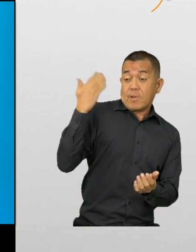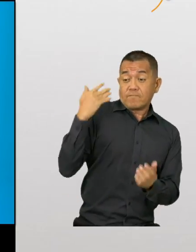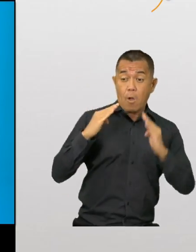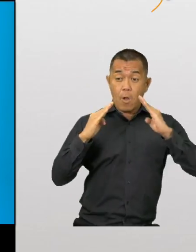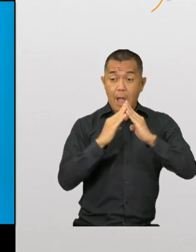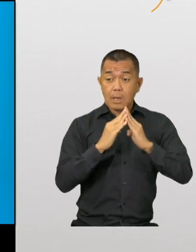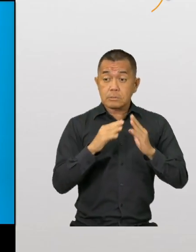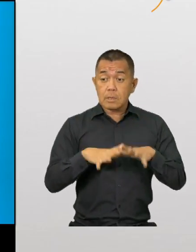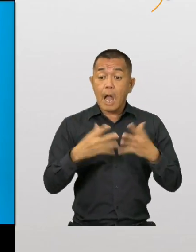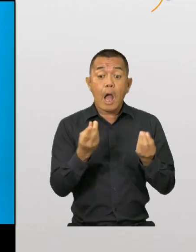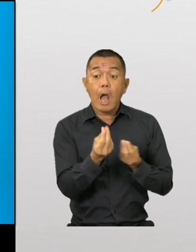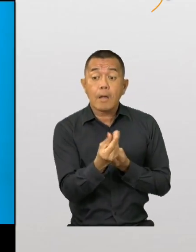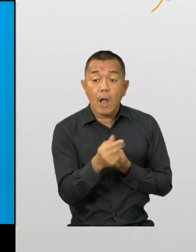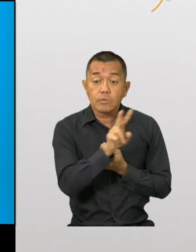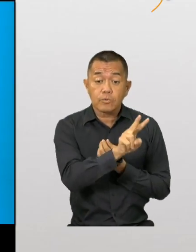$25,000.